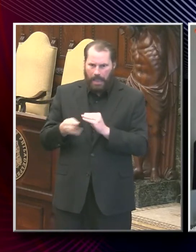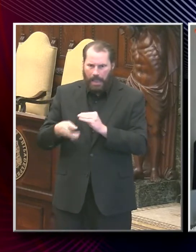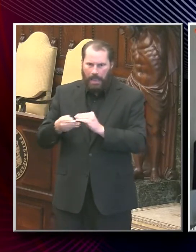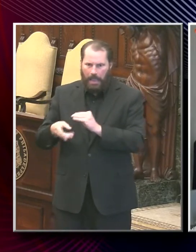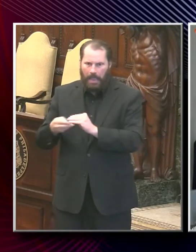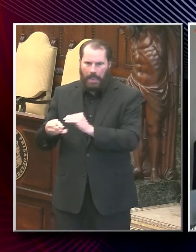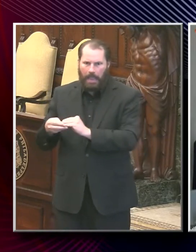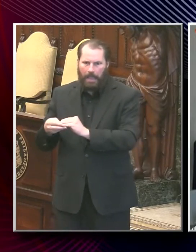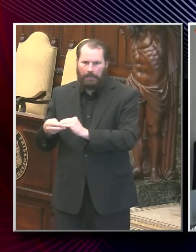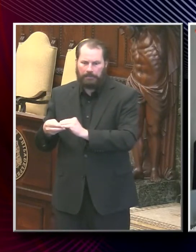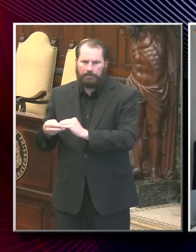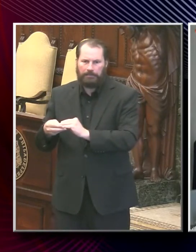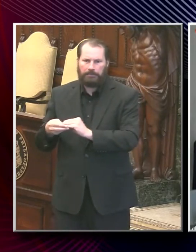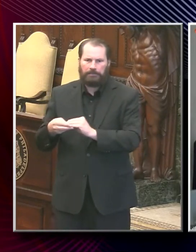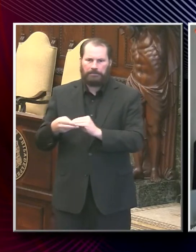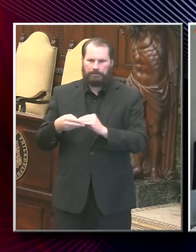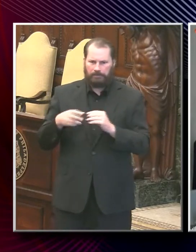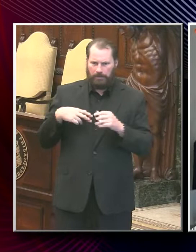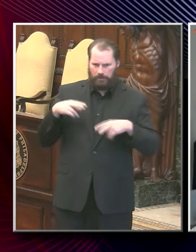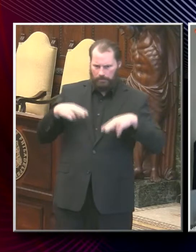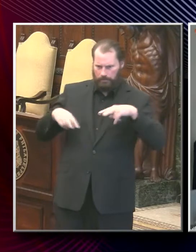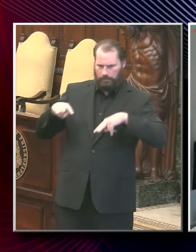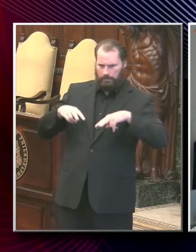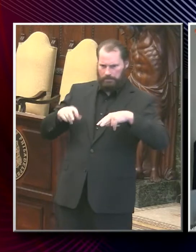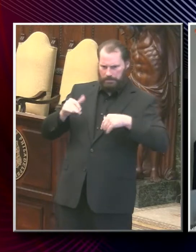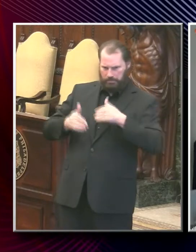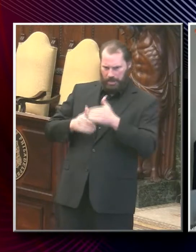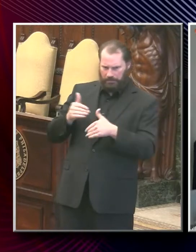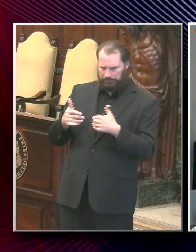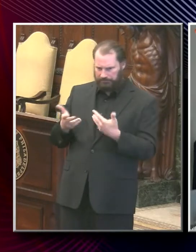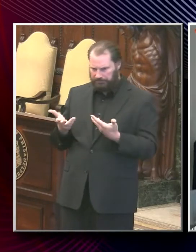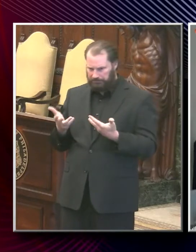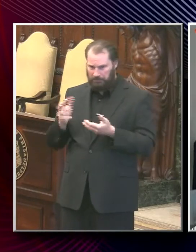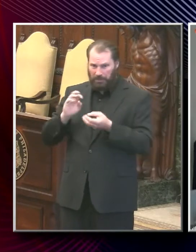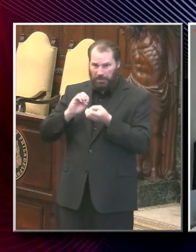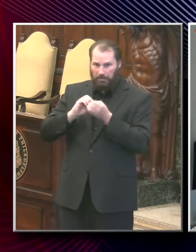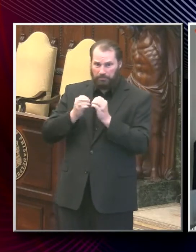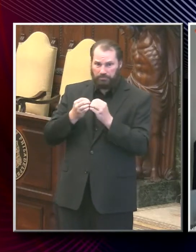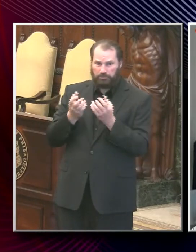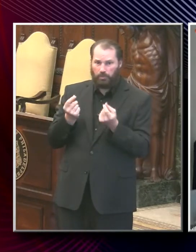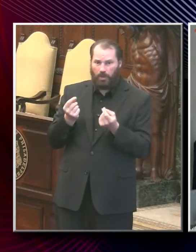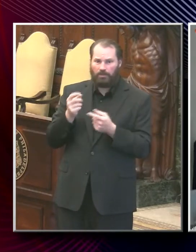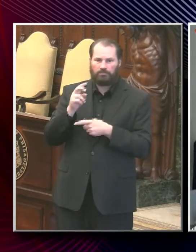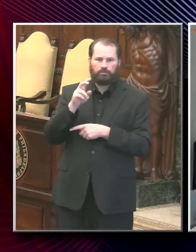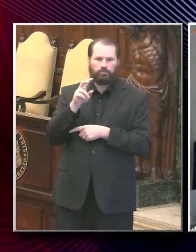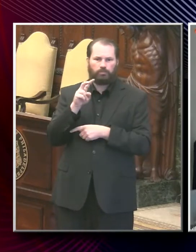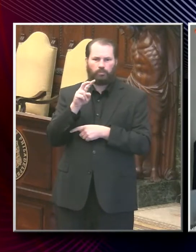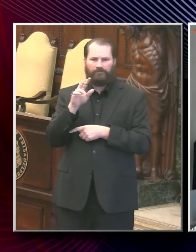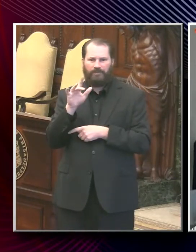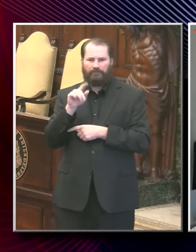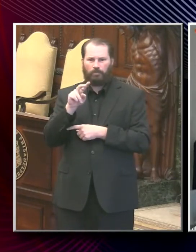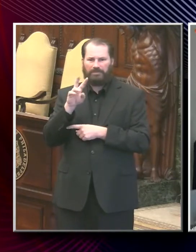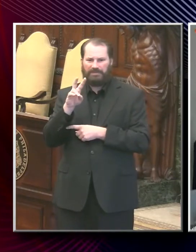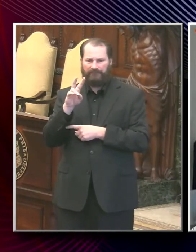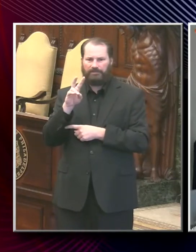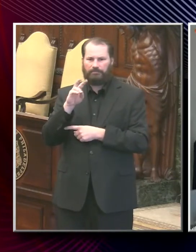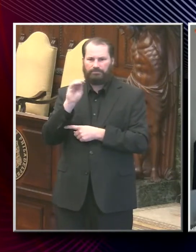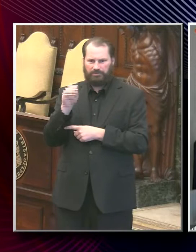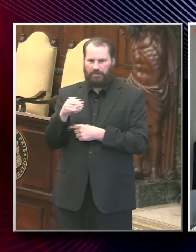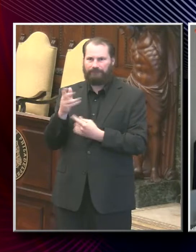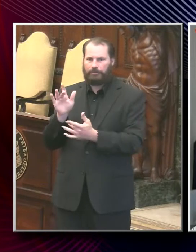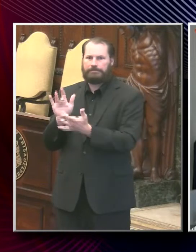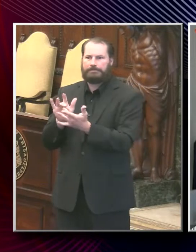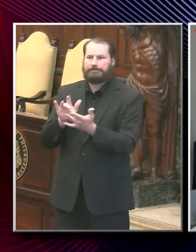far. Of the cases that are reported, between 65 and 70% are reached. You don't always have good information in order to reach